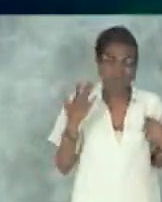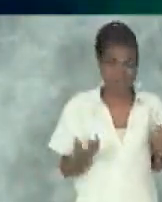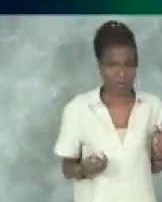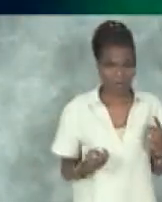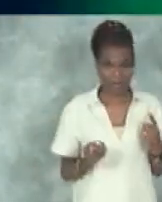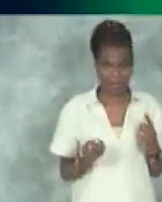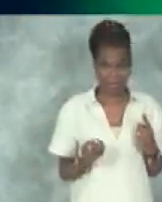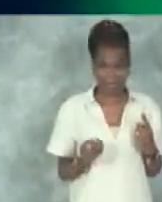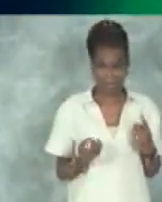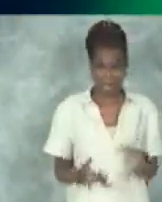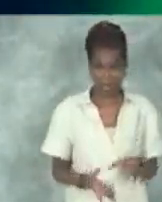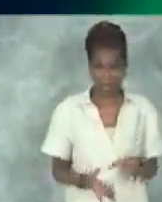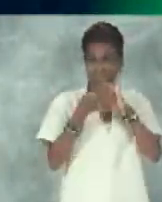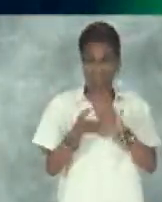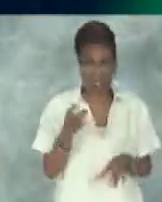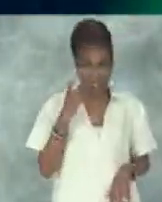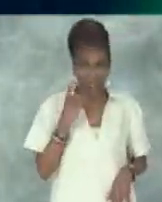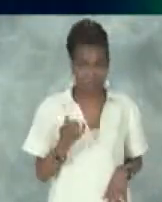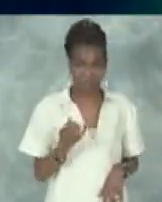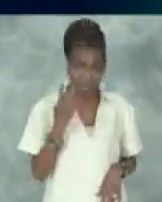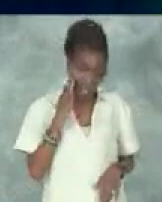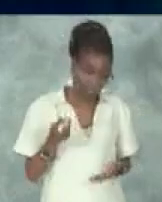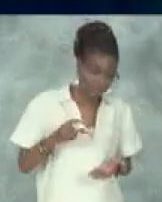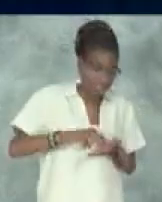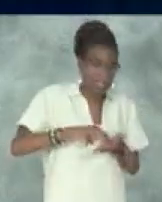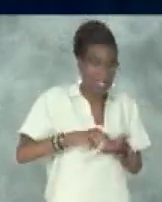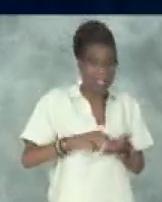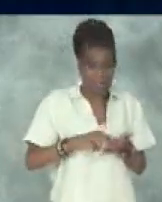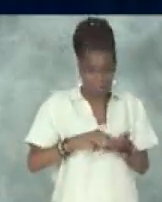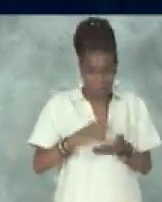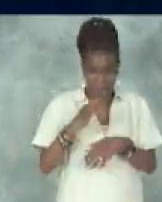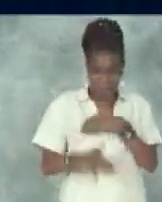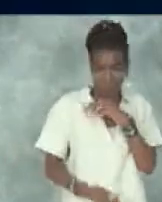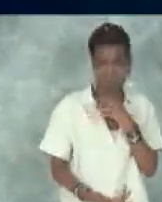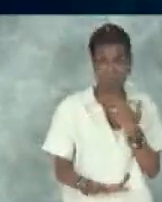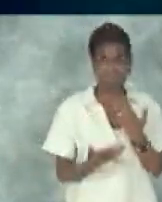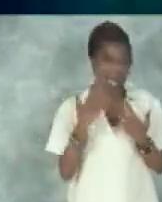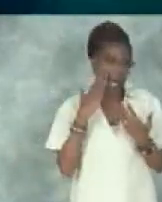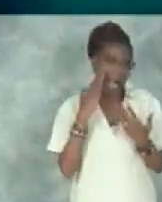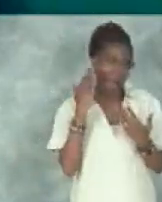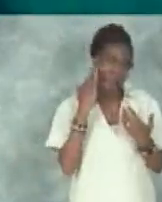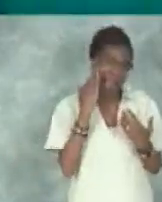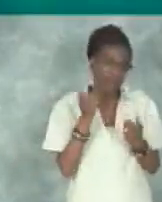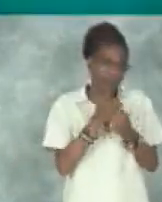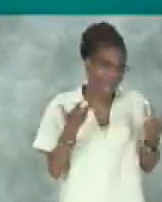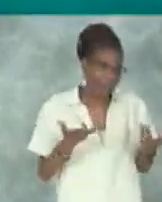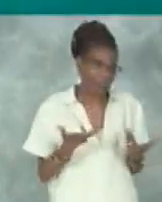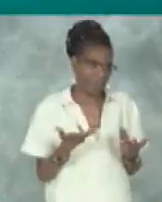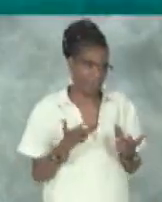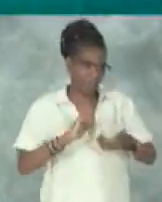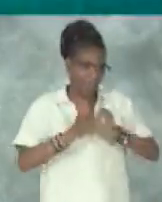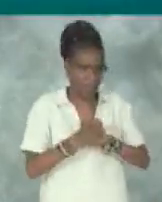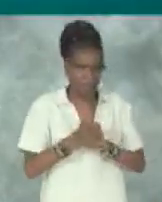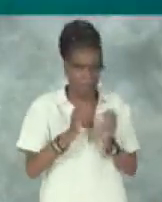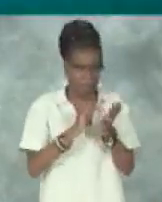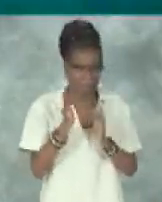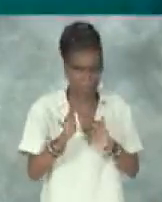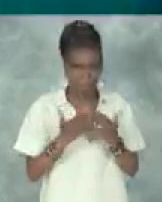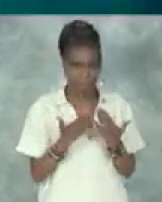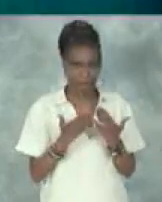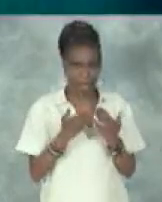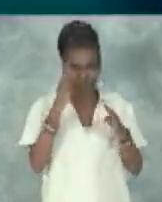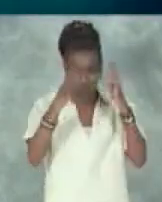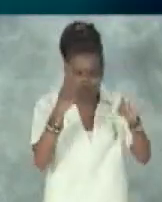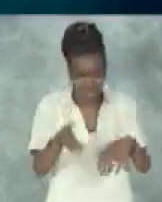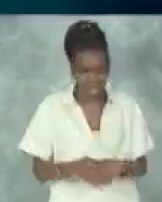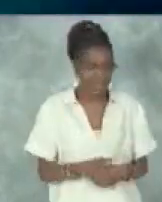know he got up. I may not know all of how the Bible came together, and I may not know all of how the Christian church